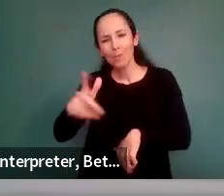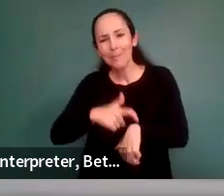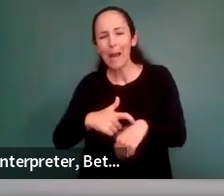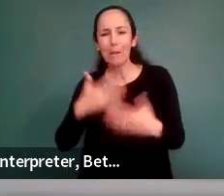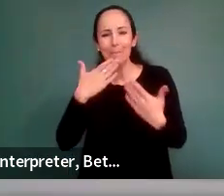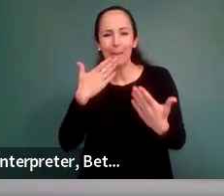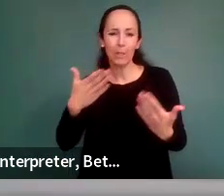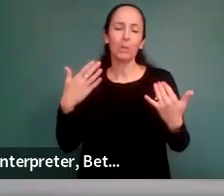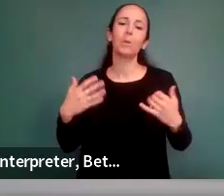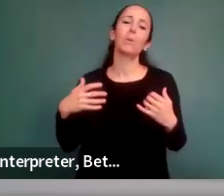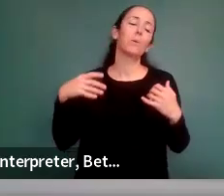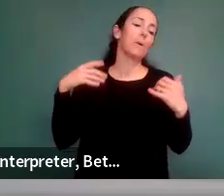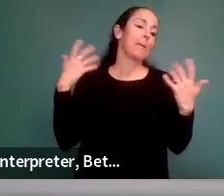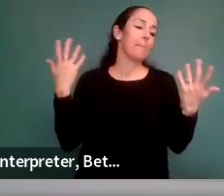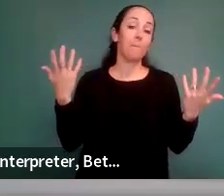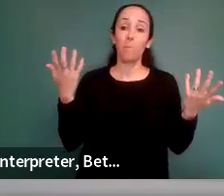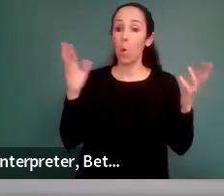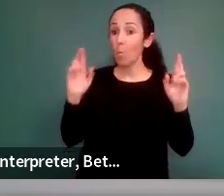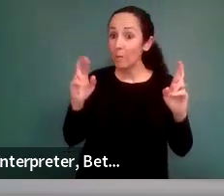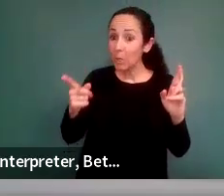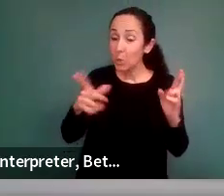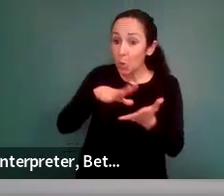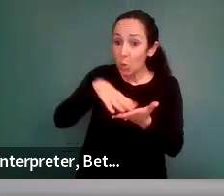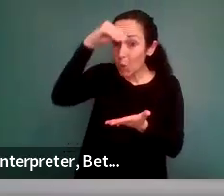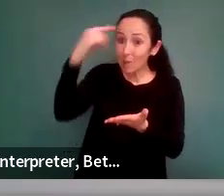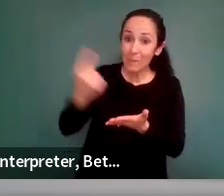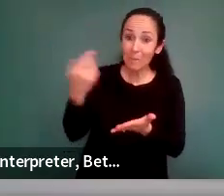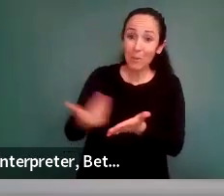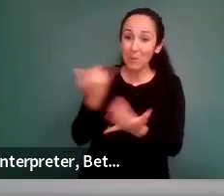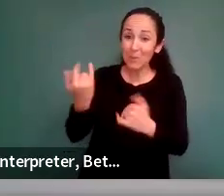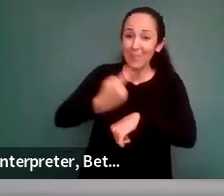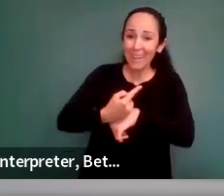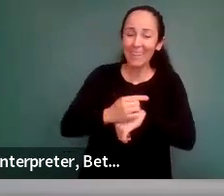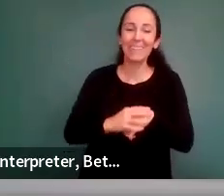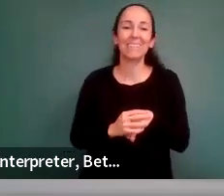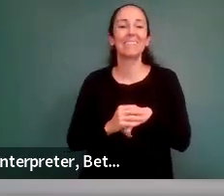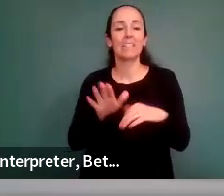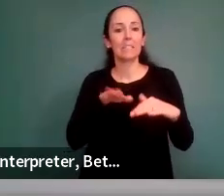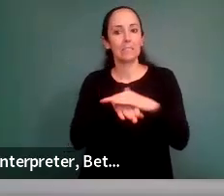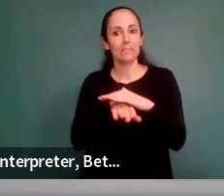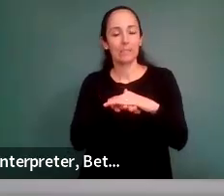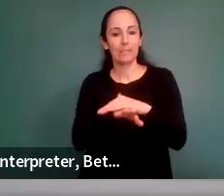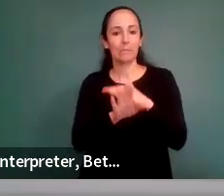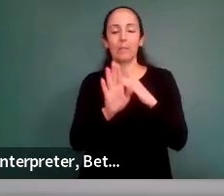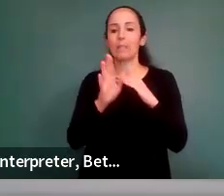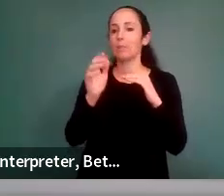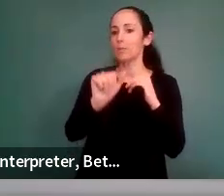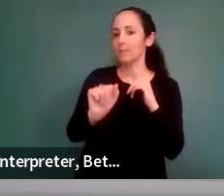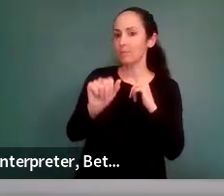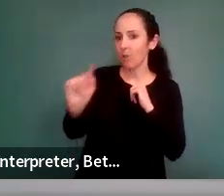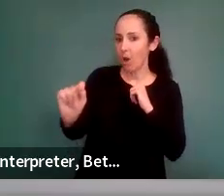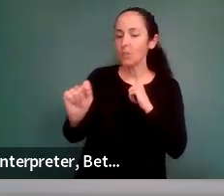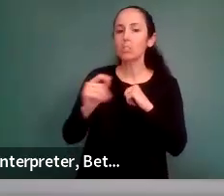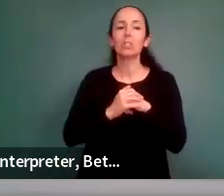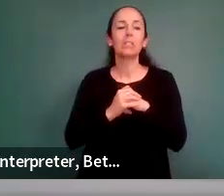webinar, and hopefully you learned something throughout this webinar about assistive technology or accessibility.